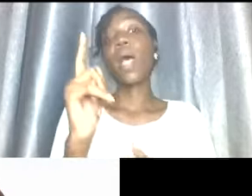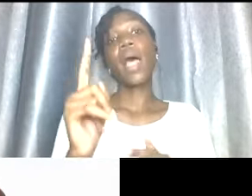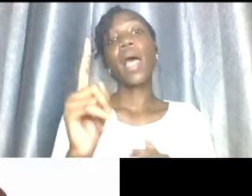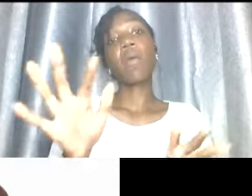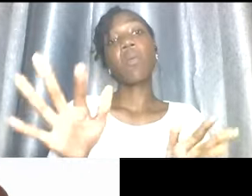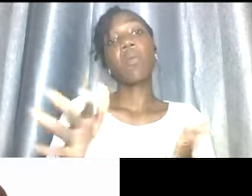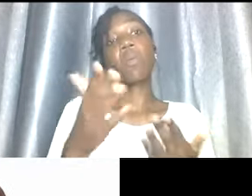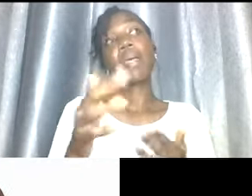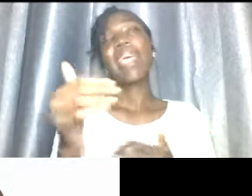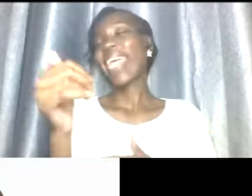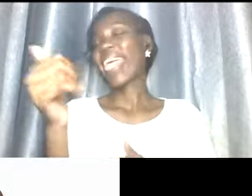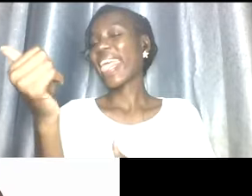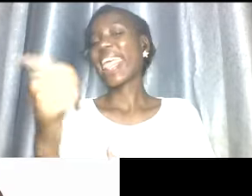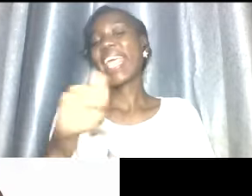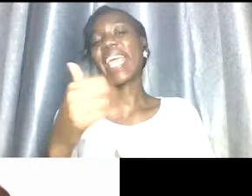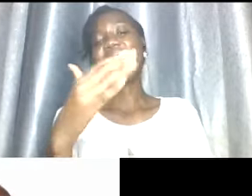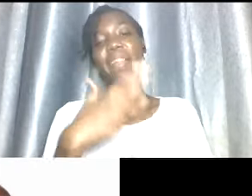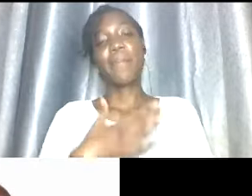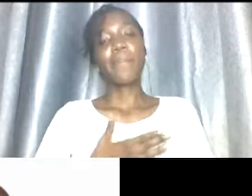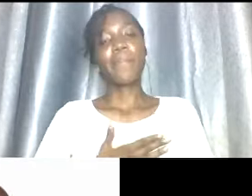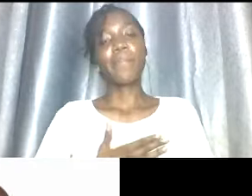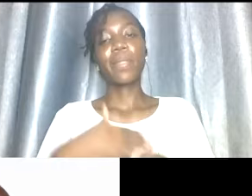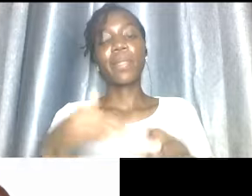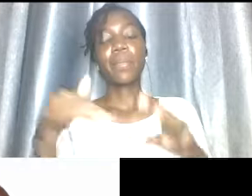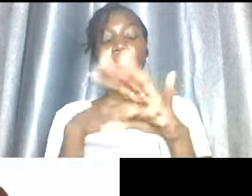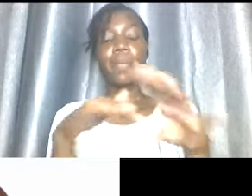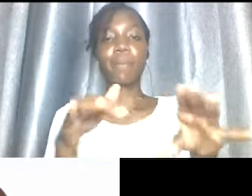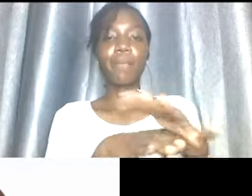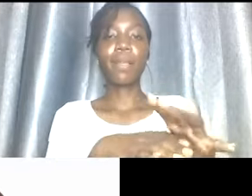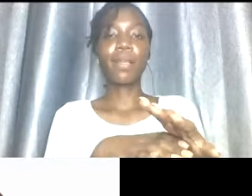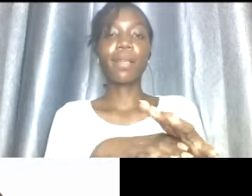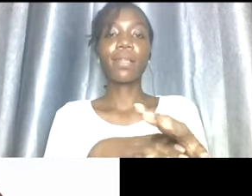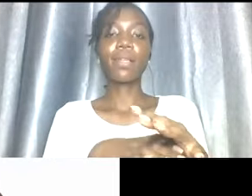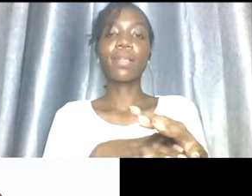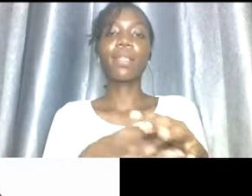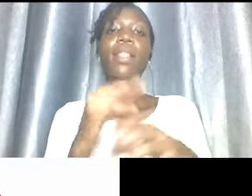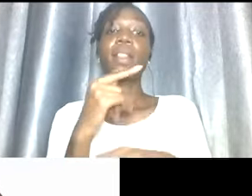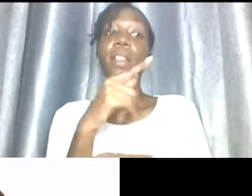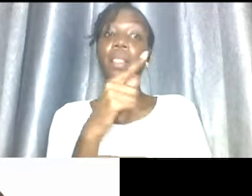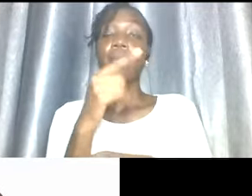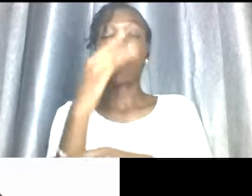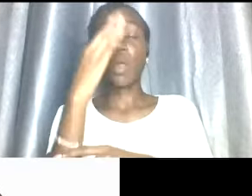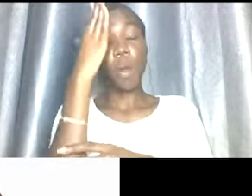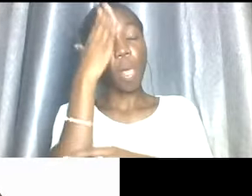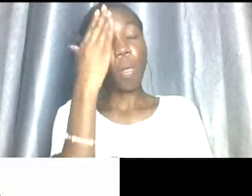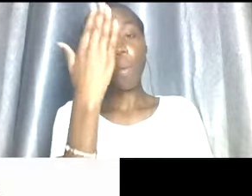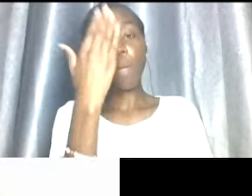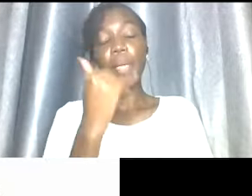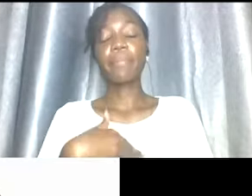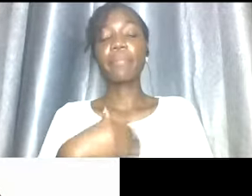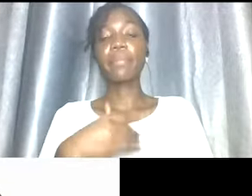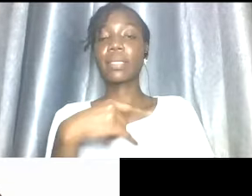my leading voice members are on, they know what I will say. One of the